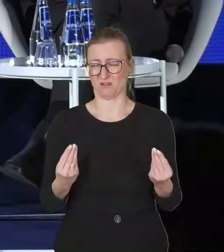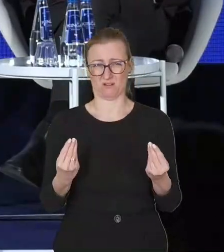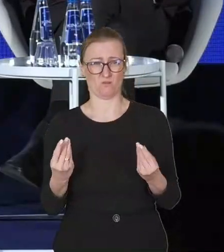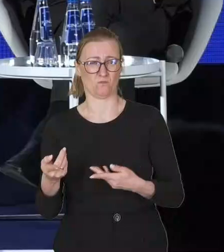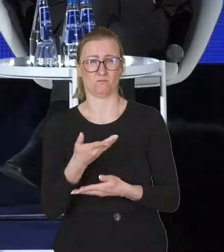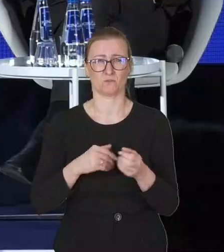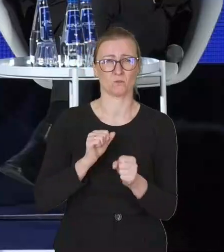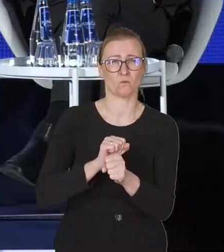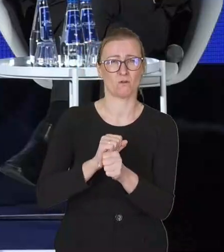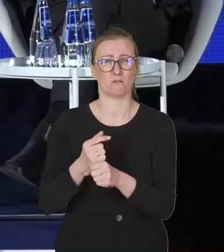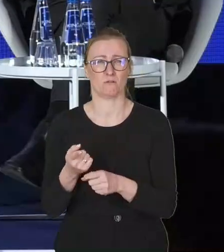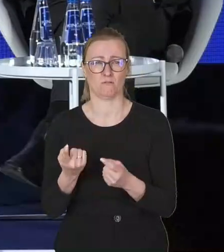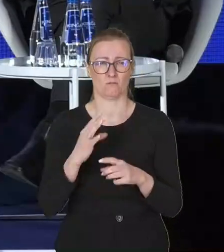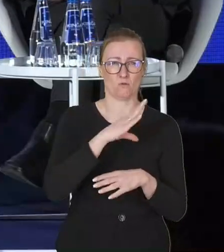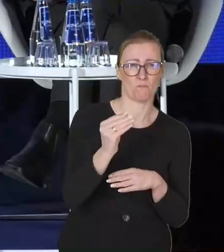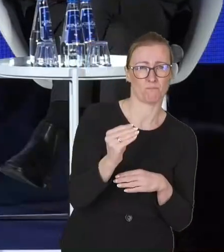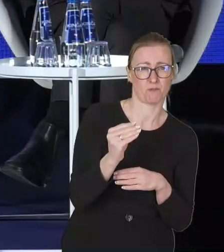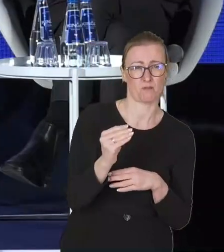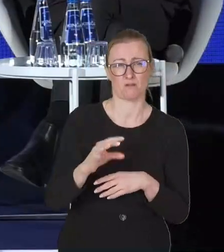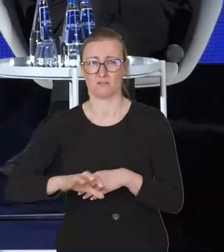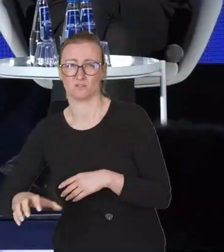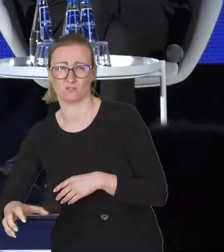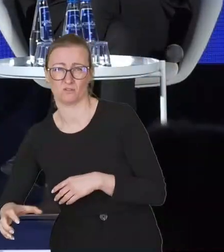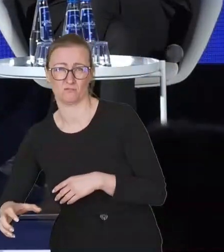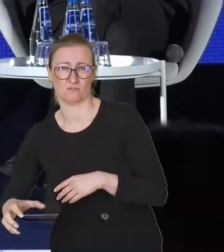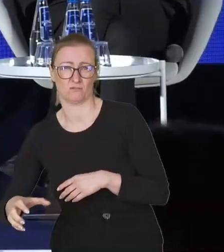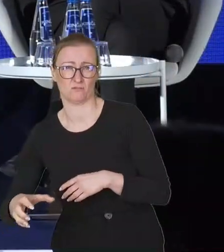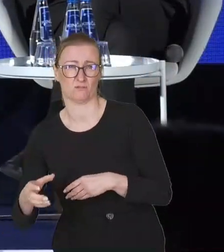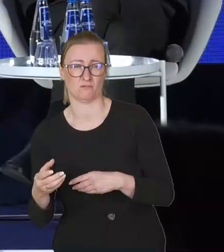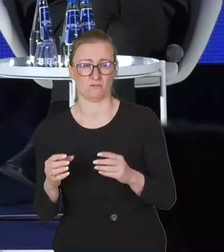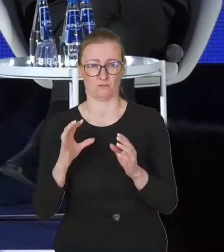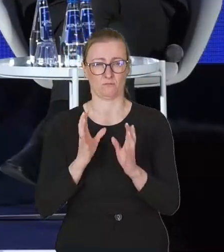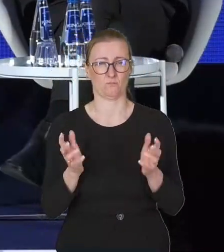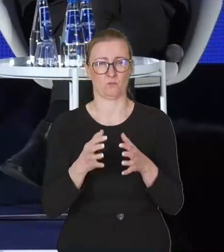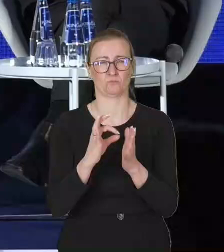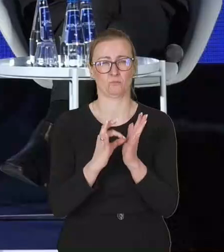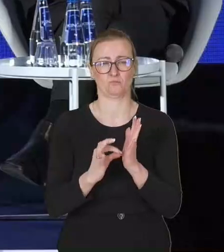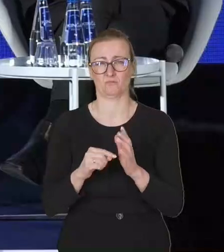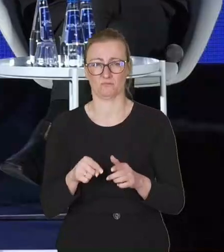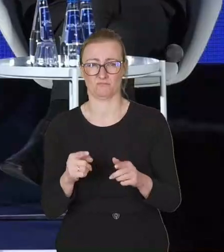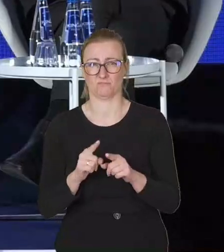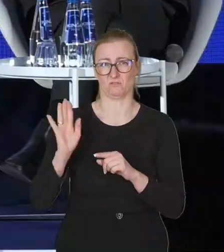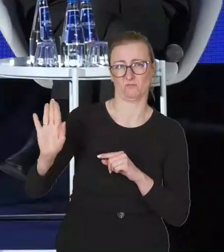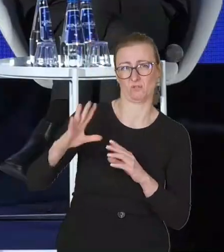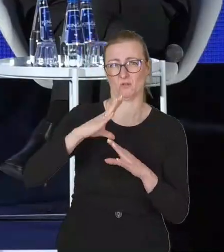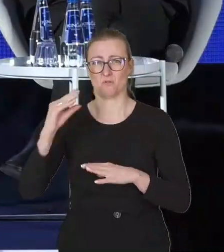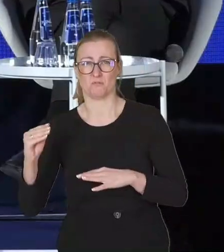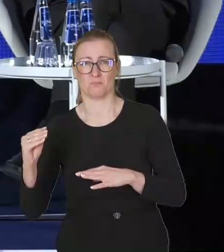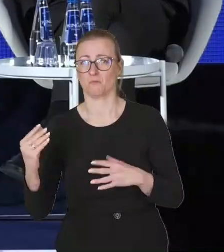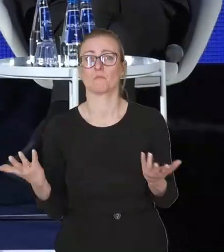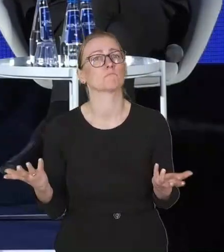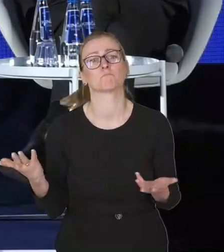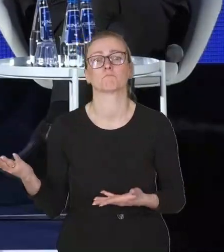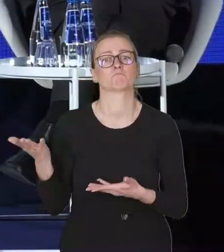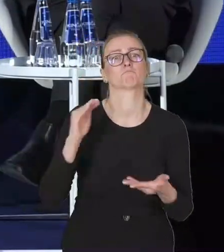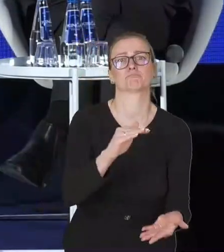at the level of policies, at the level of companies, the contributions of different types of players. And then you have